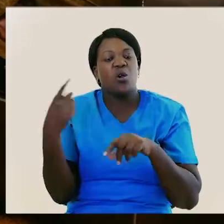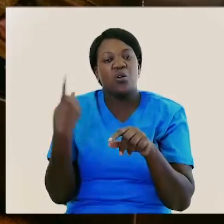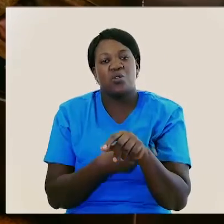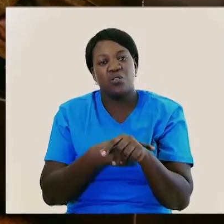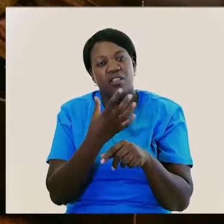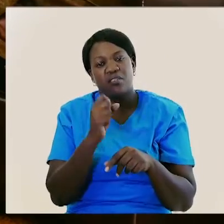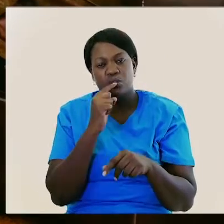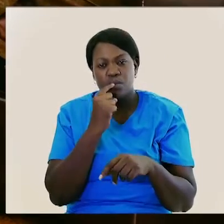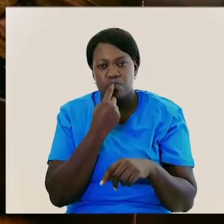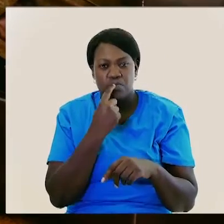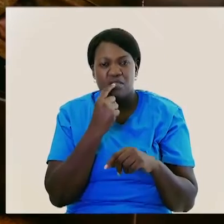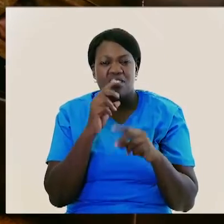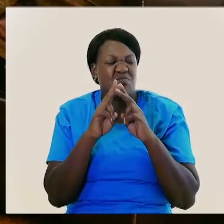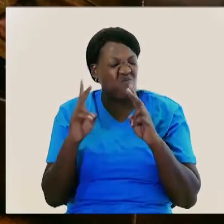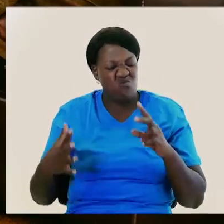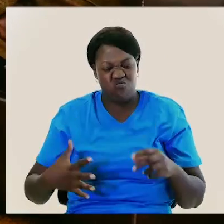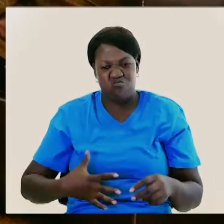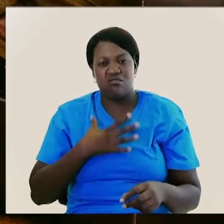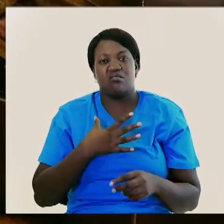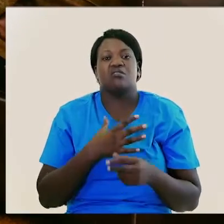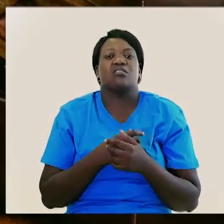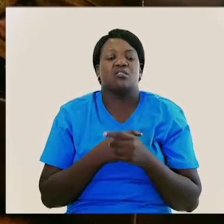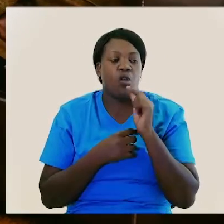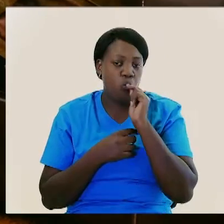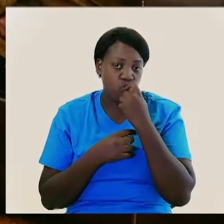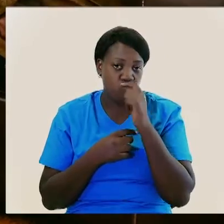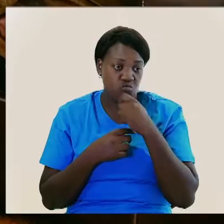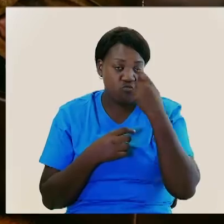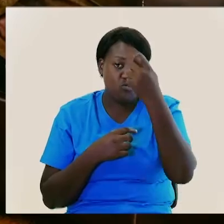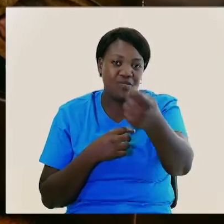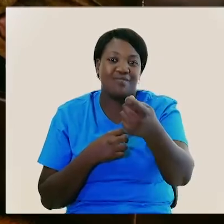lollipops. I got so cross that I gave him the one that was in my mouth.